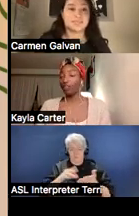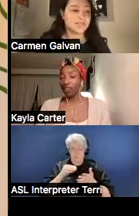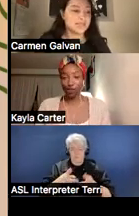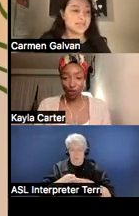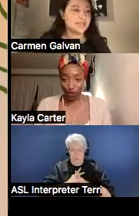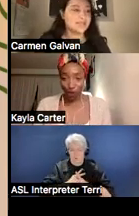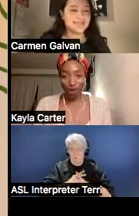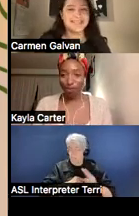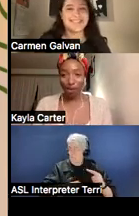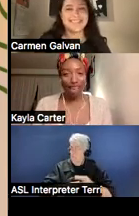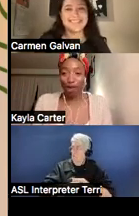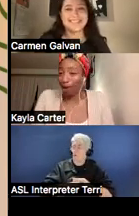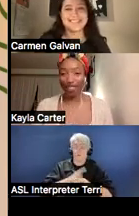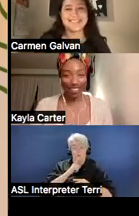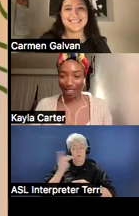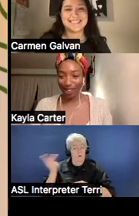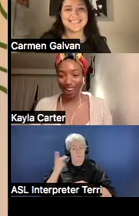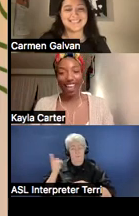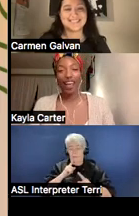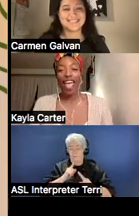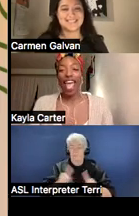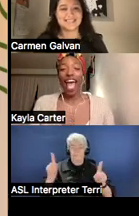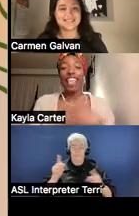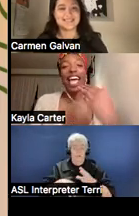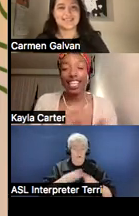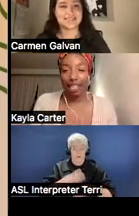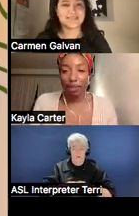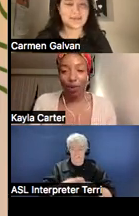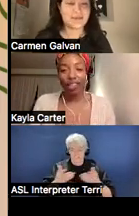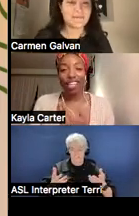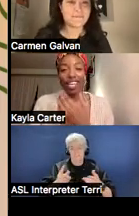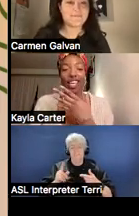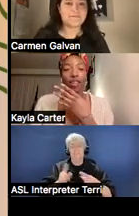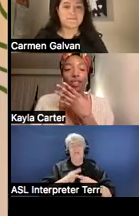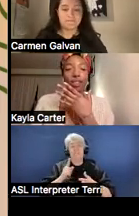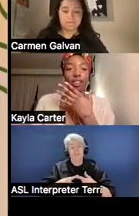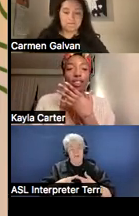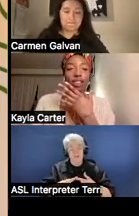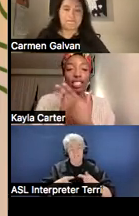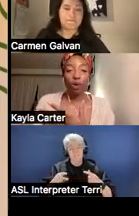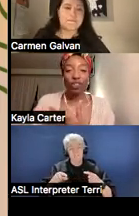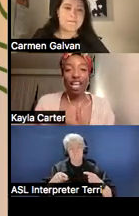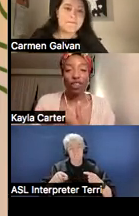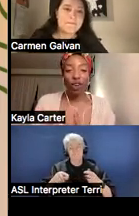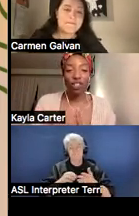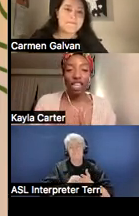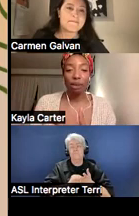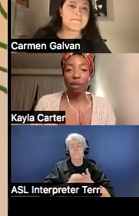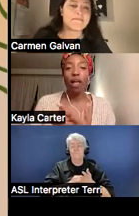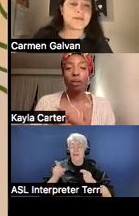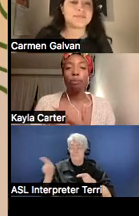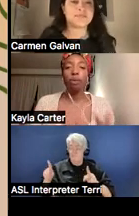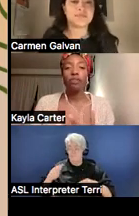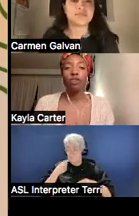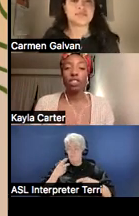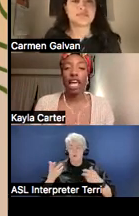we're living in two different worlds, baby. I don't know what to tell you right now. And then subsequently, this person had the nerve to say to me,